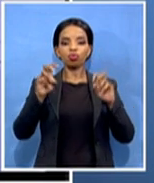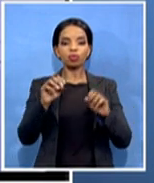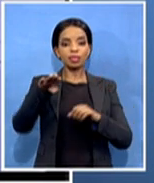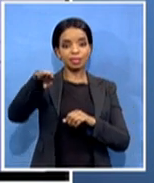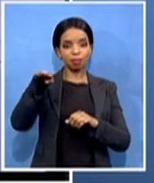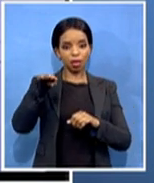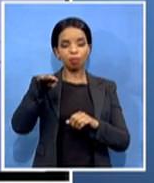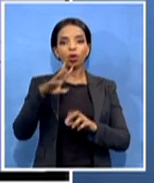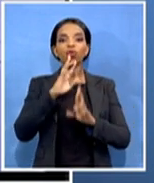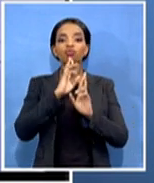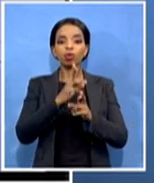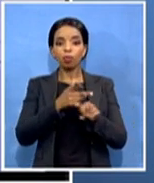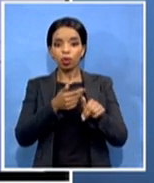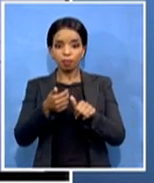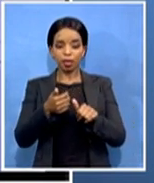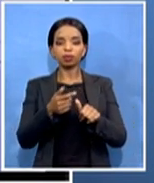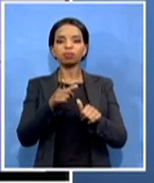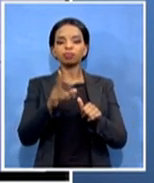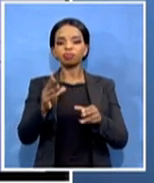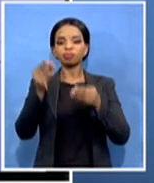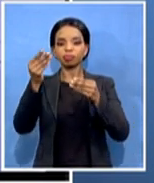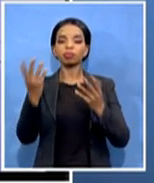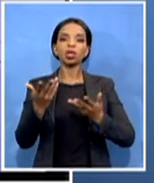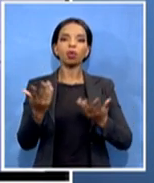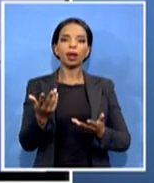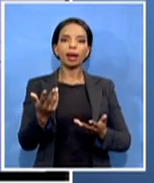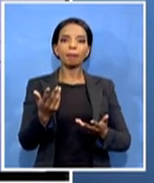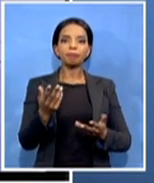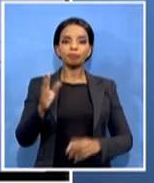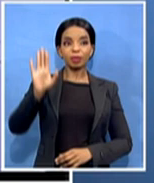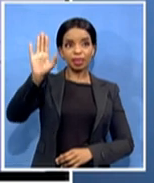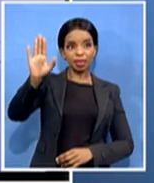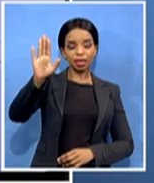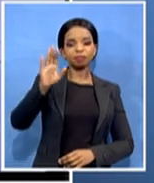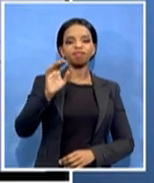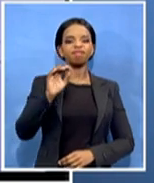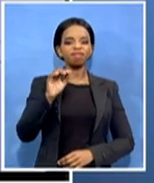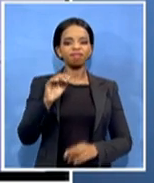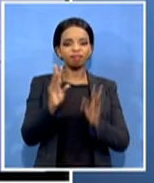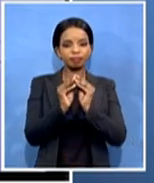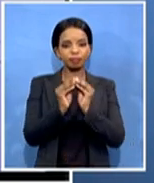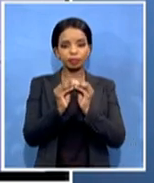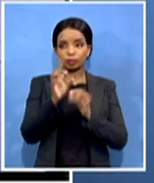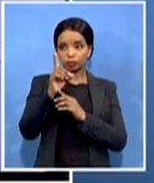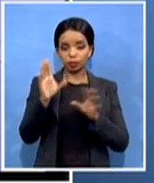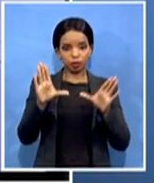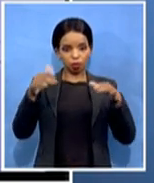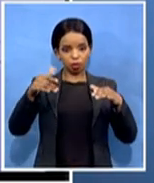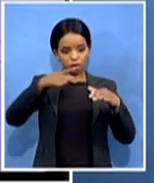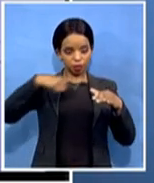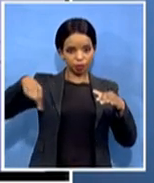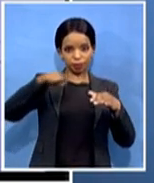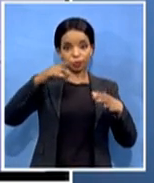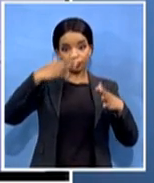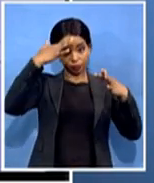the ANC, the president sits in those meetings. So it's a collective decision. So he was aware. Was he aware, the president